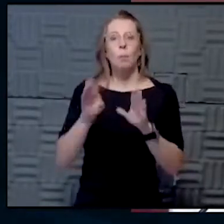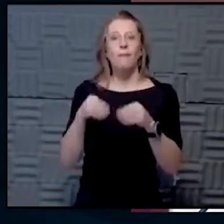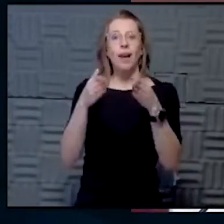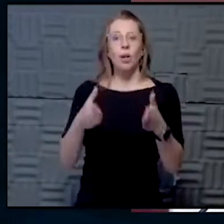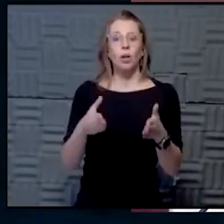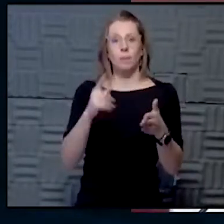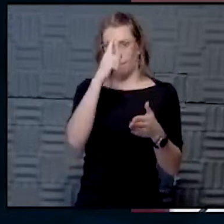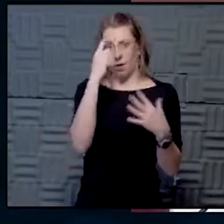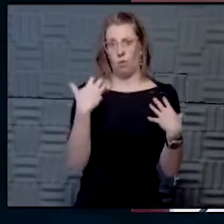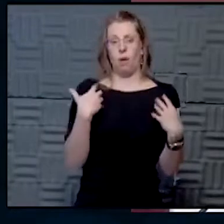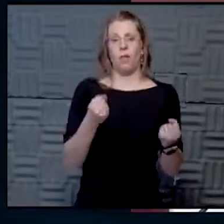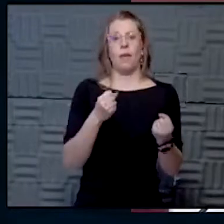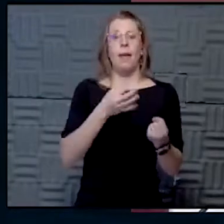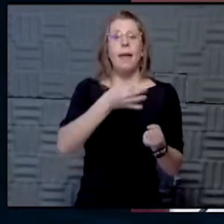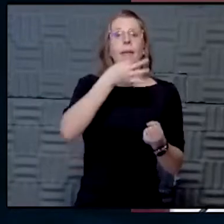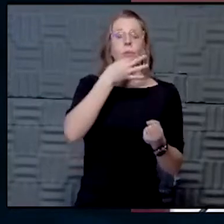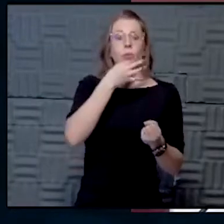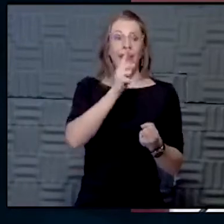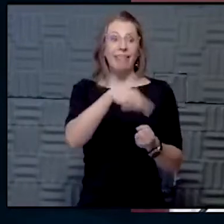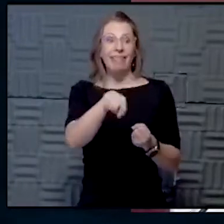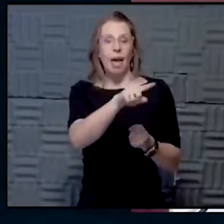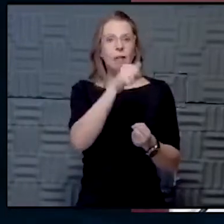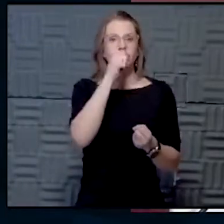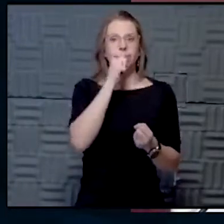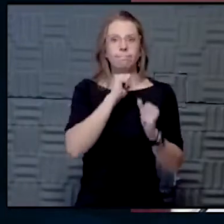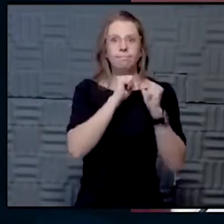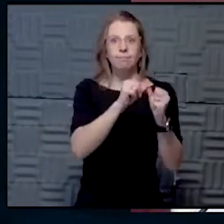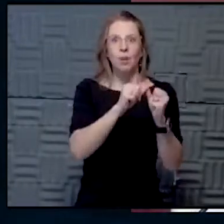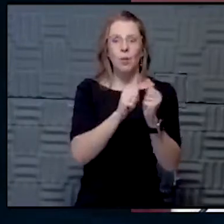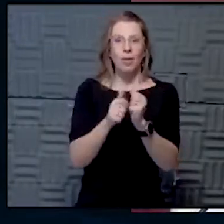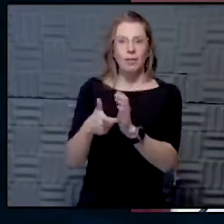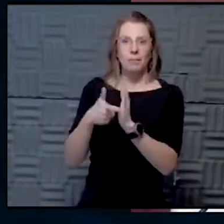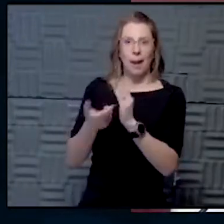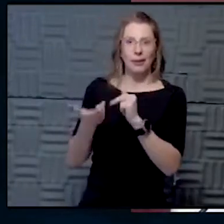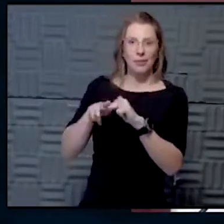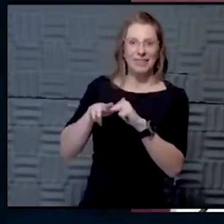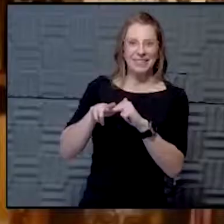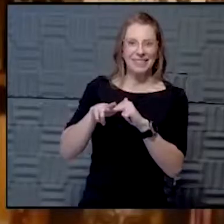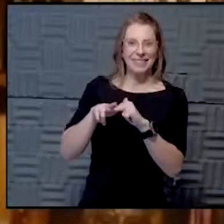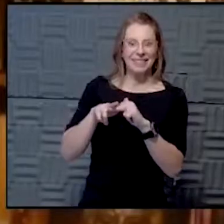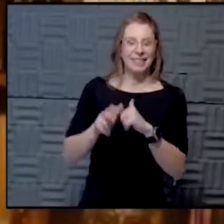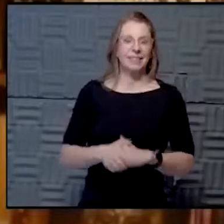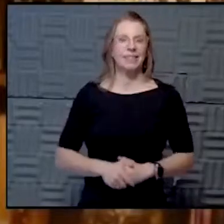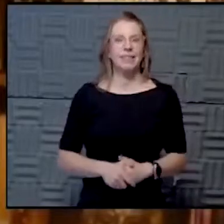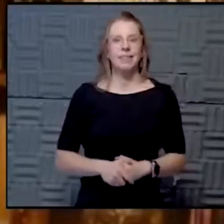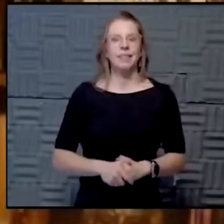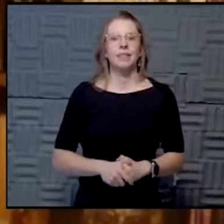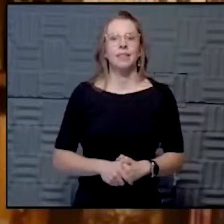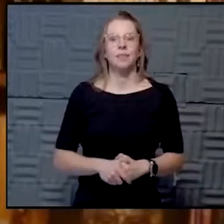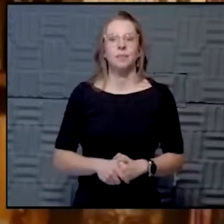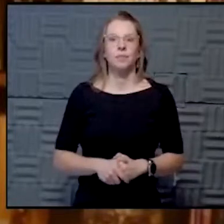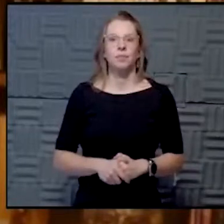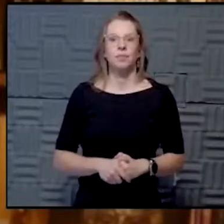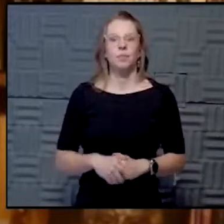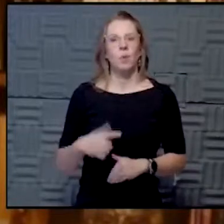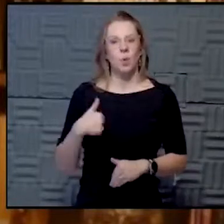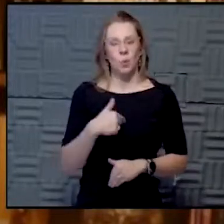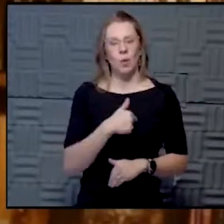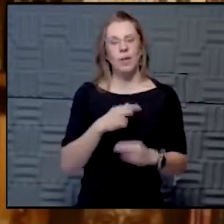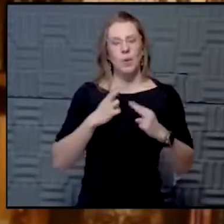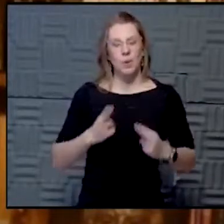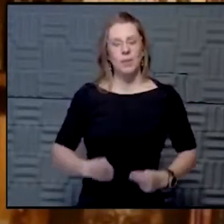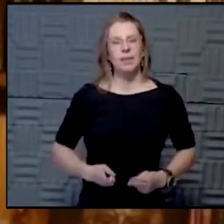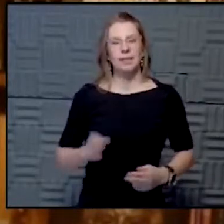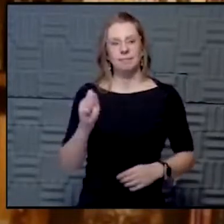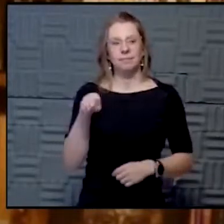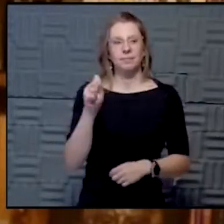that mental health experts and professionals are holding up with this demand increasing? Well, we are humans too. And I think